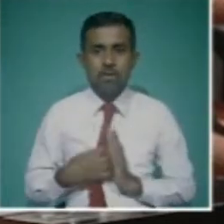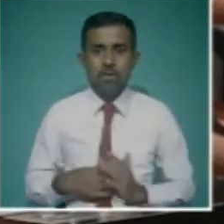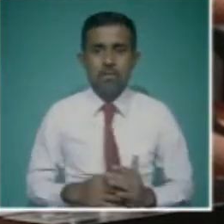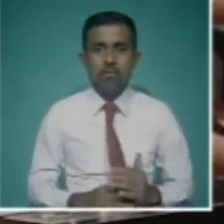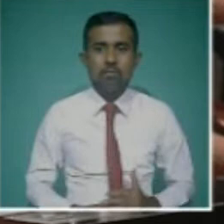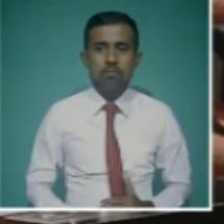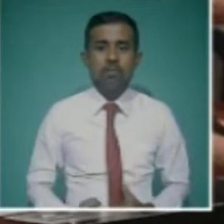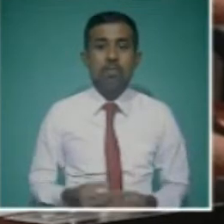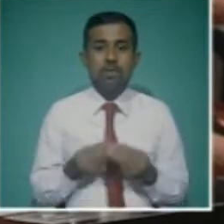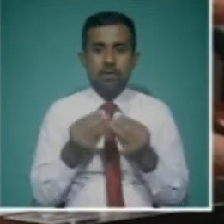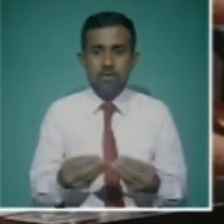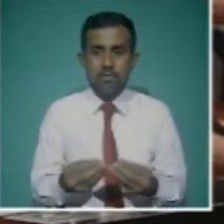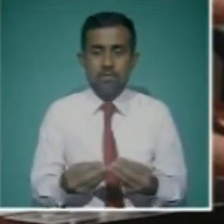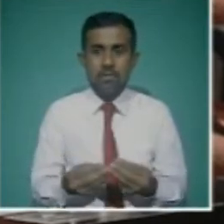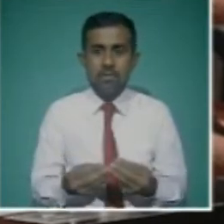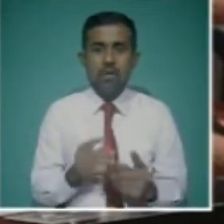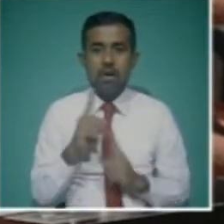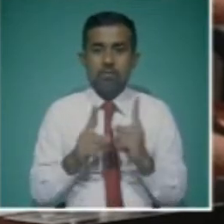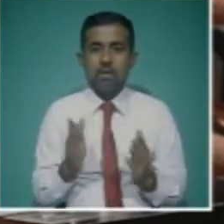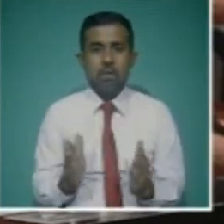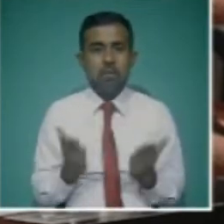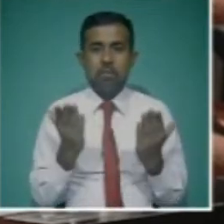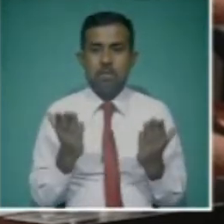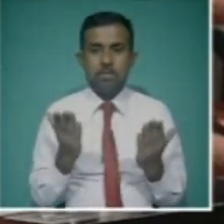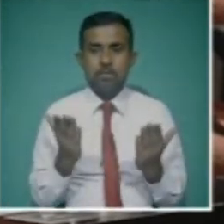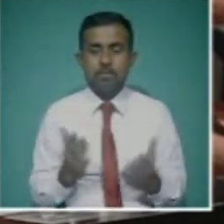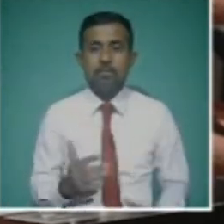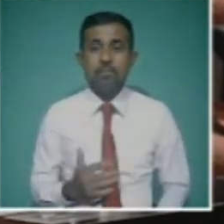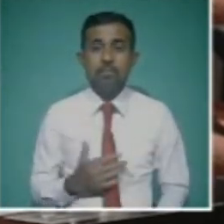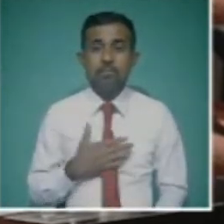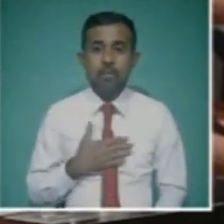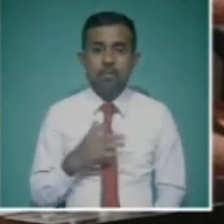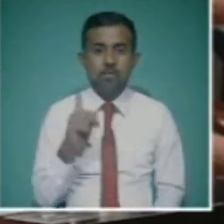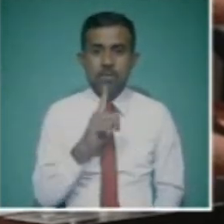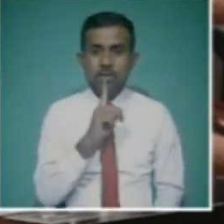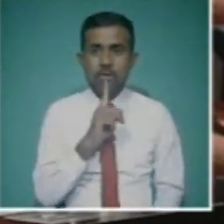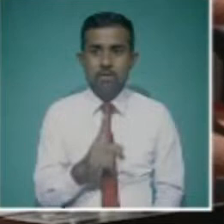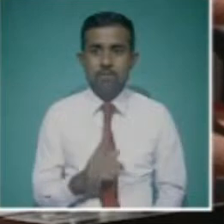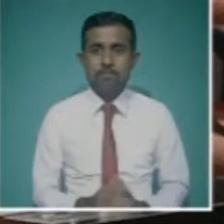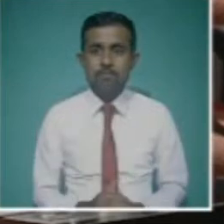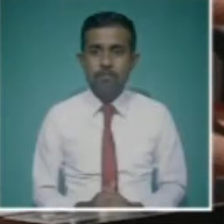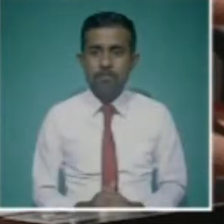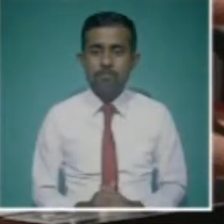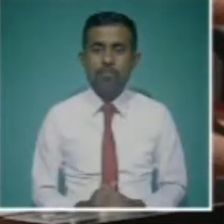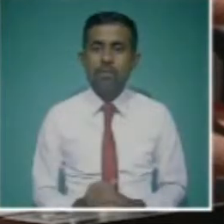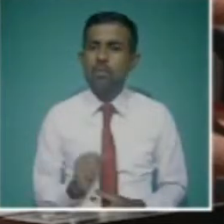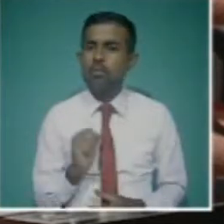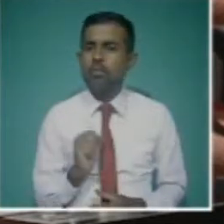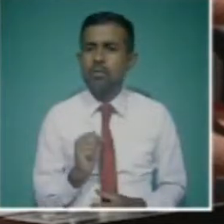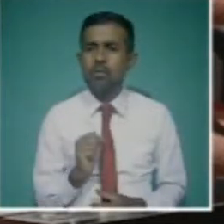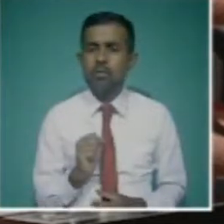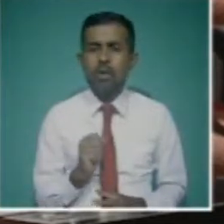my speech. I said that at the beginning because it's been 14